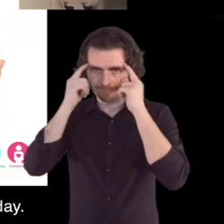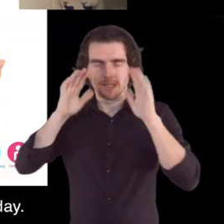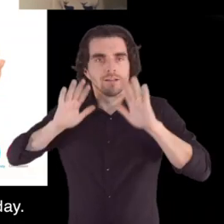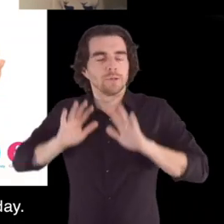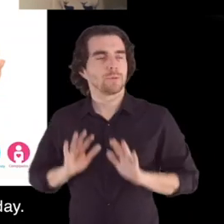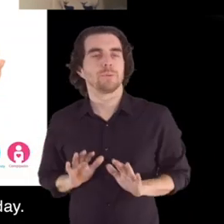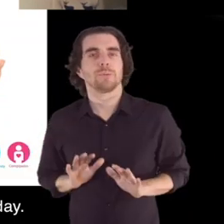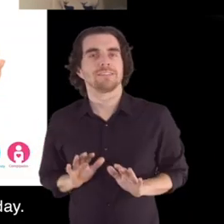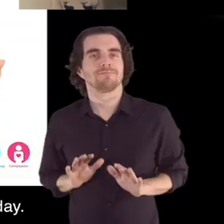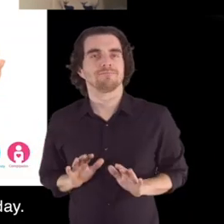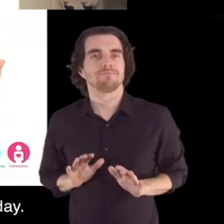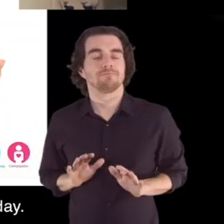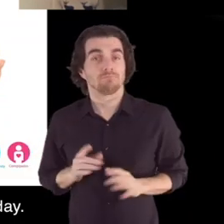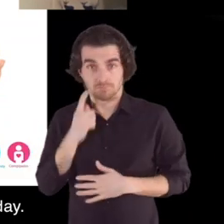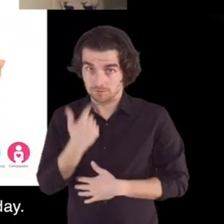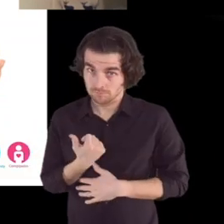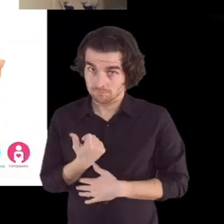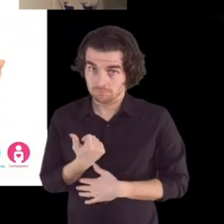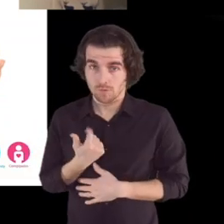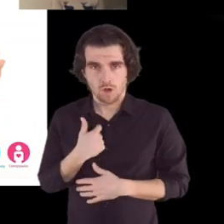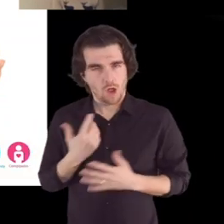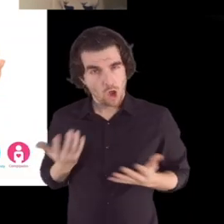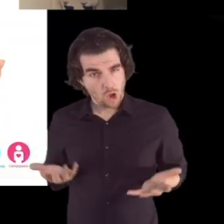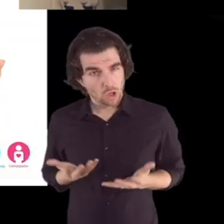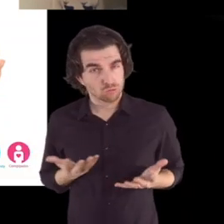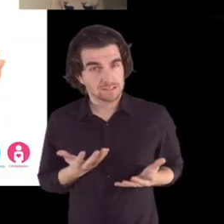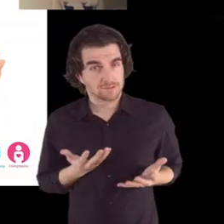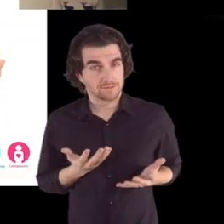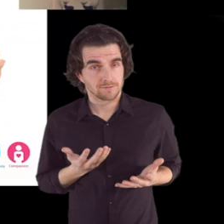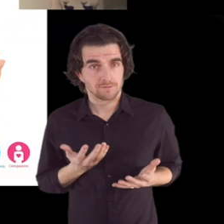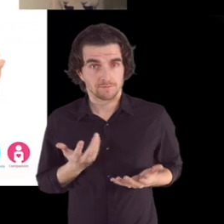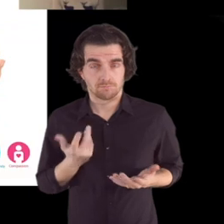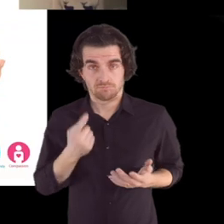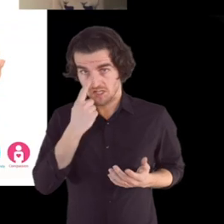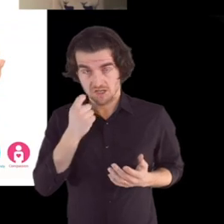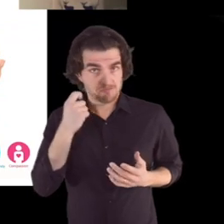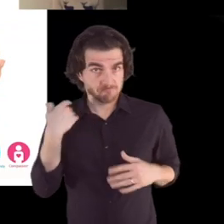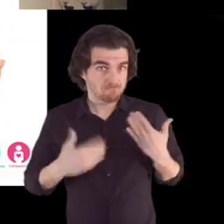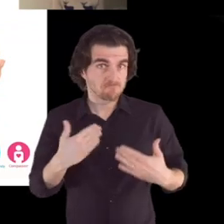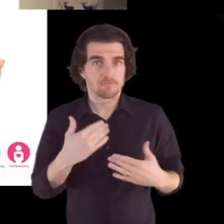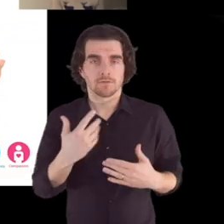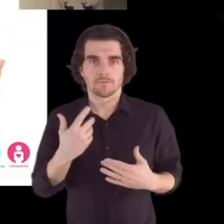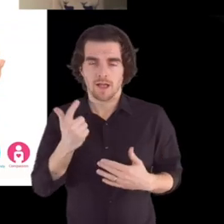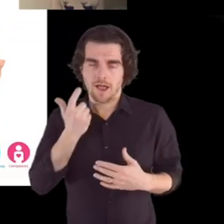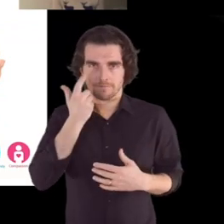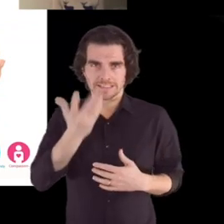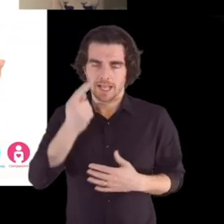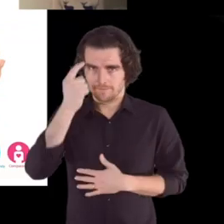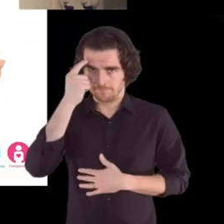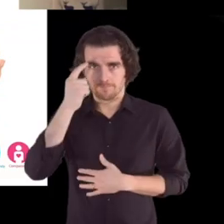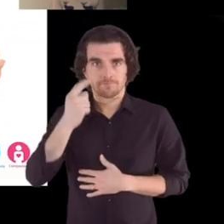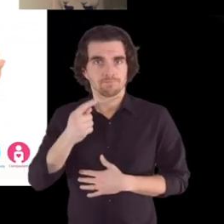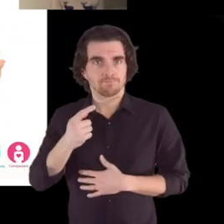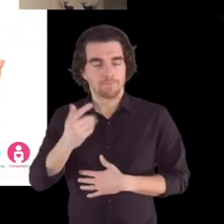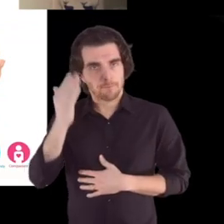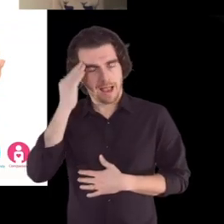gentle mindfulness back into our day. So I think it'd be really useful, and I'd encourage you to maybe have a think about what activities you could choose to be